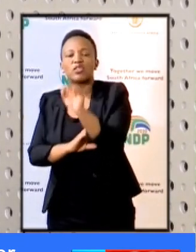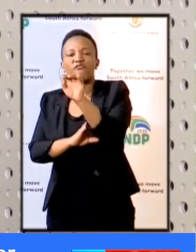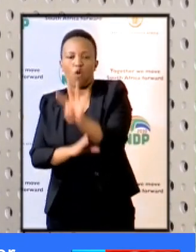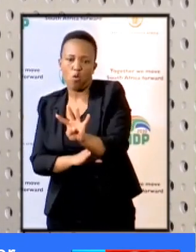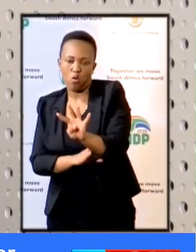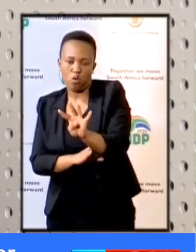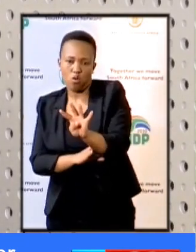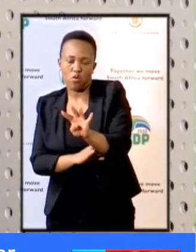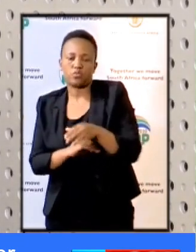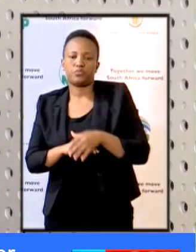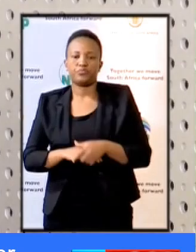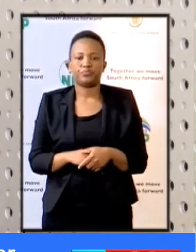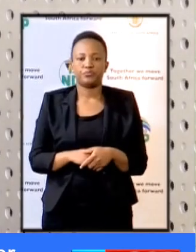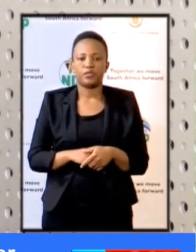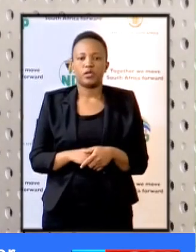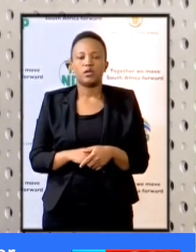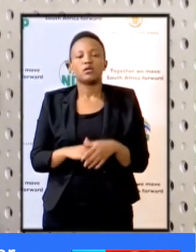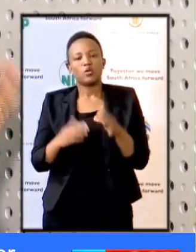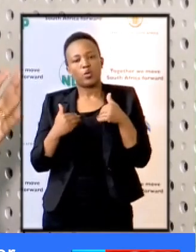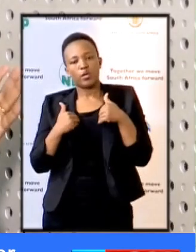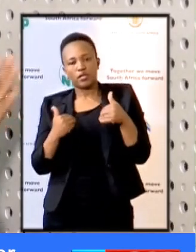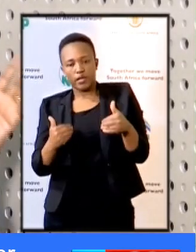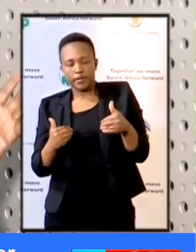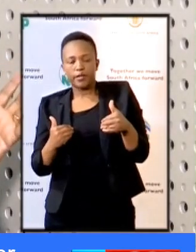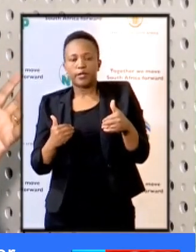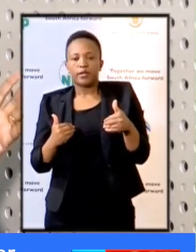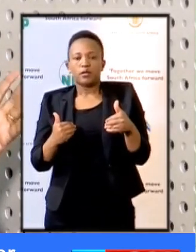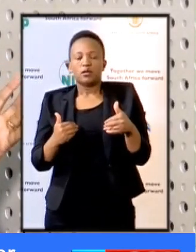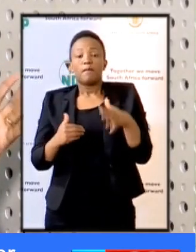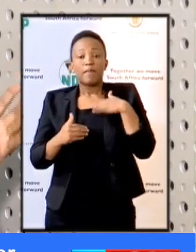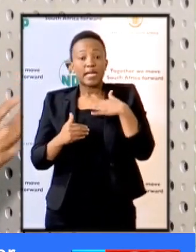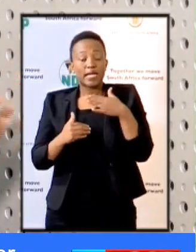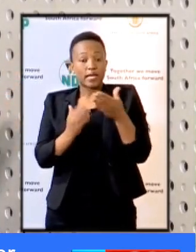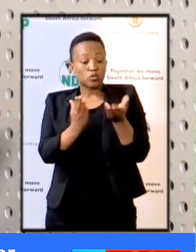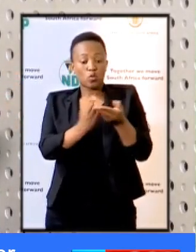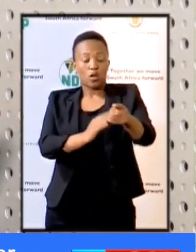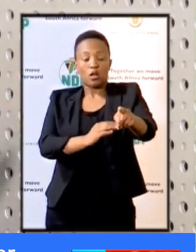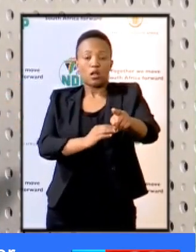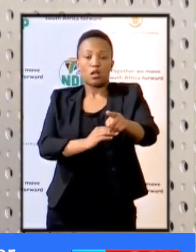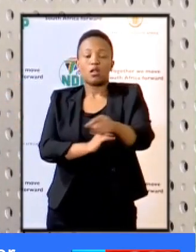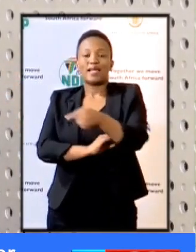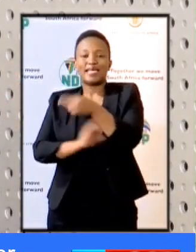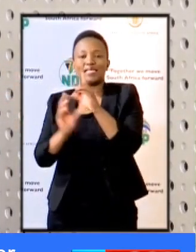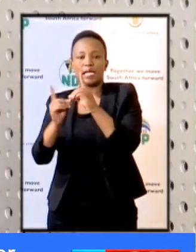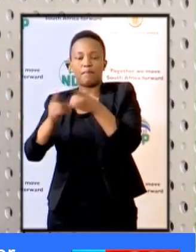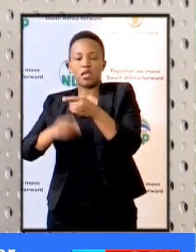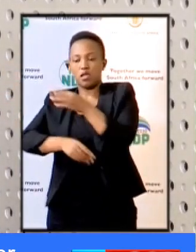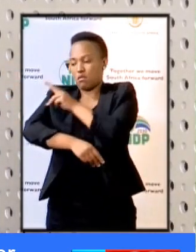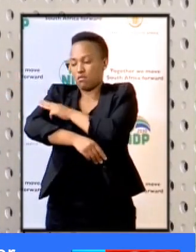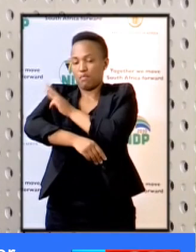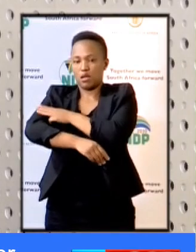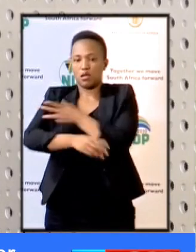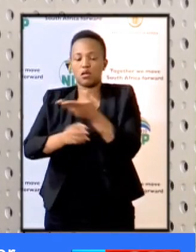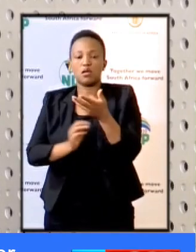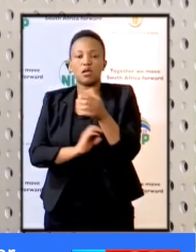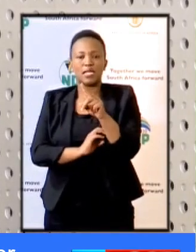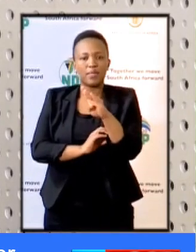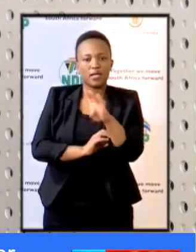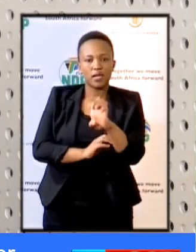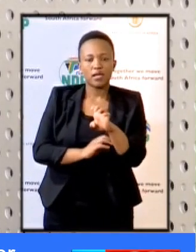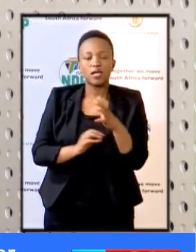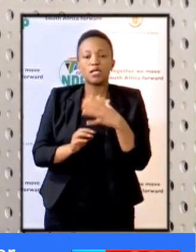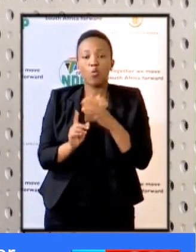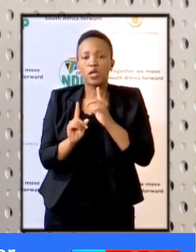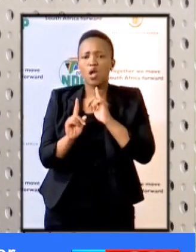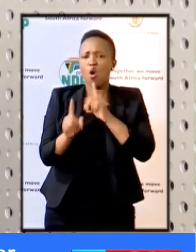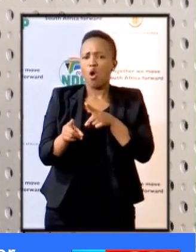nge4 kube nama, so it will be your senior officials, because they even have to come and receive. Must order ama mask azofikela